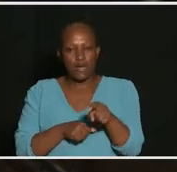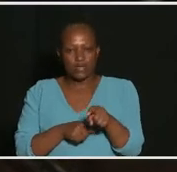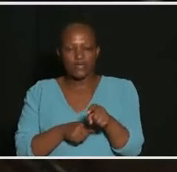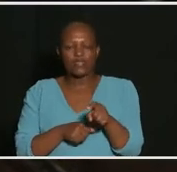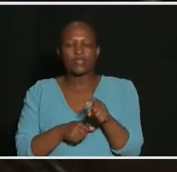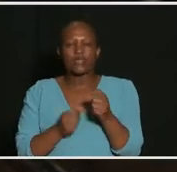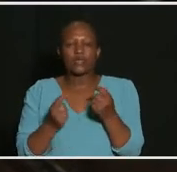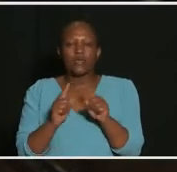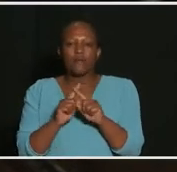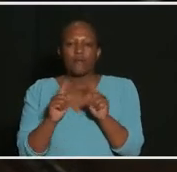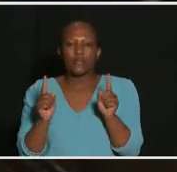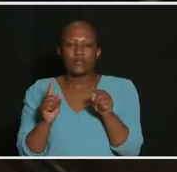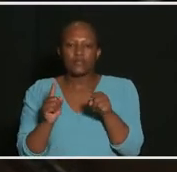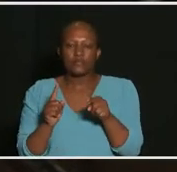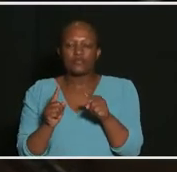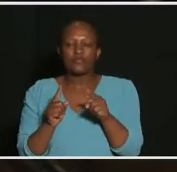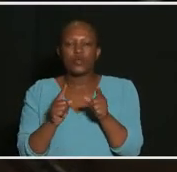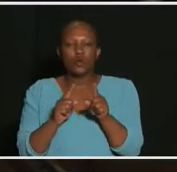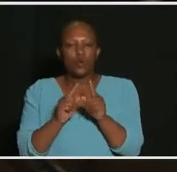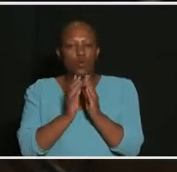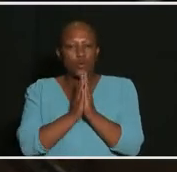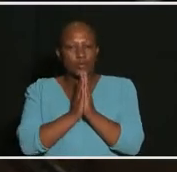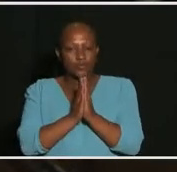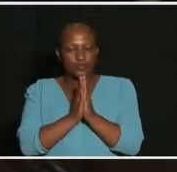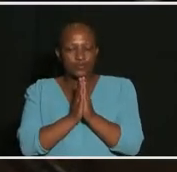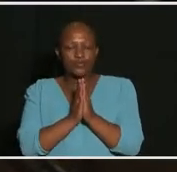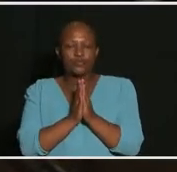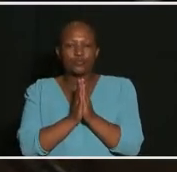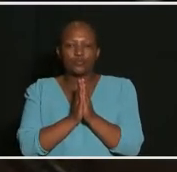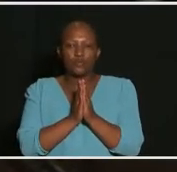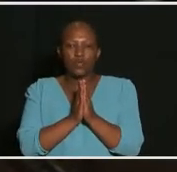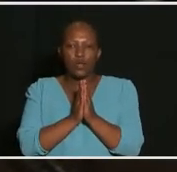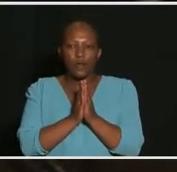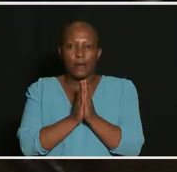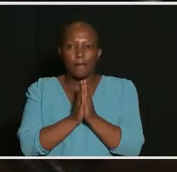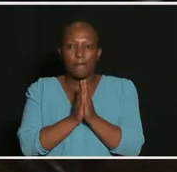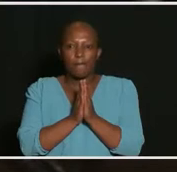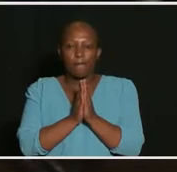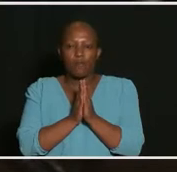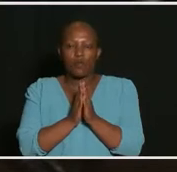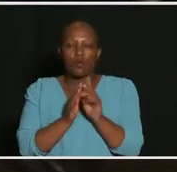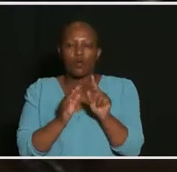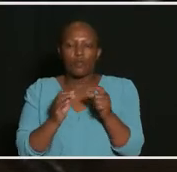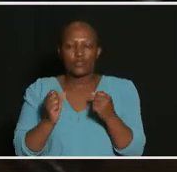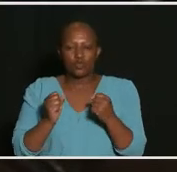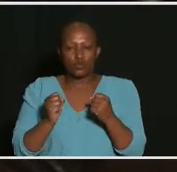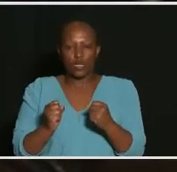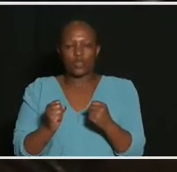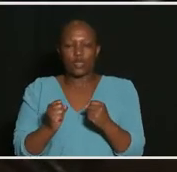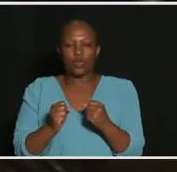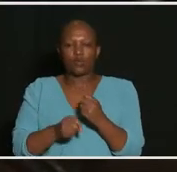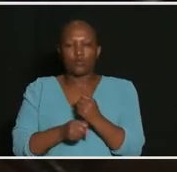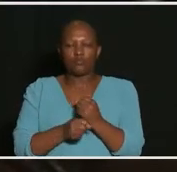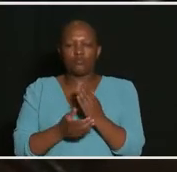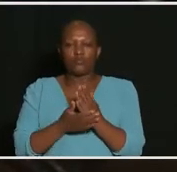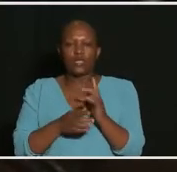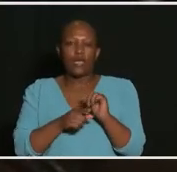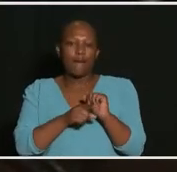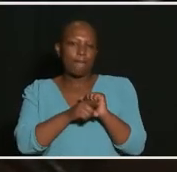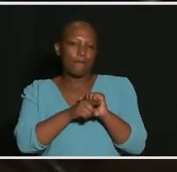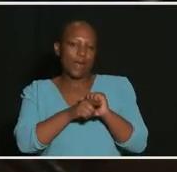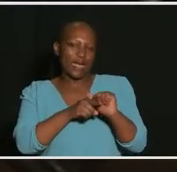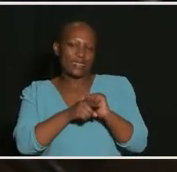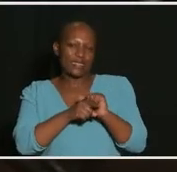however we requested it uh we strengthening in ensuring that the practitioners